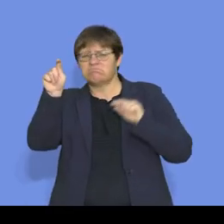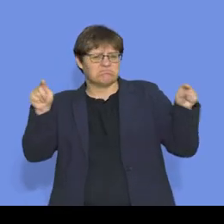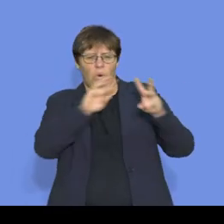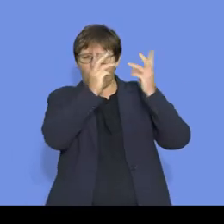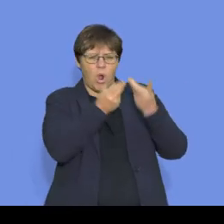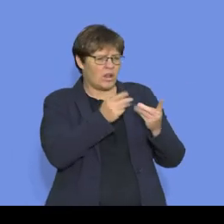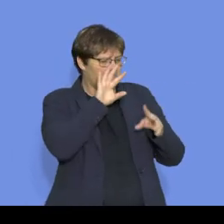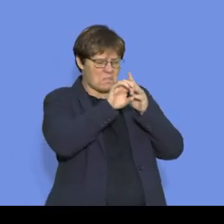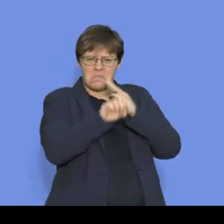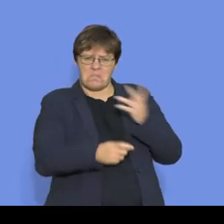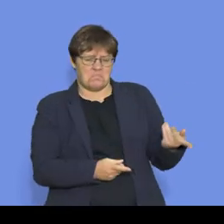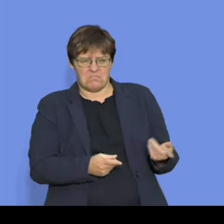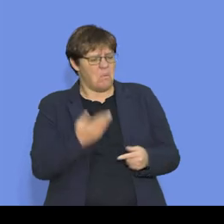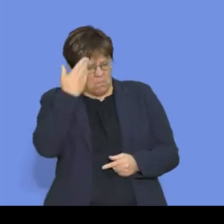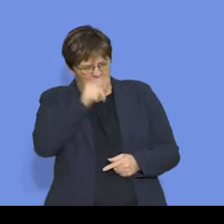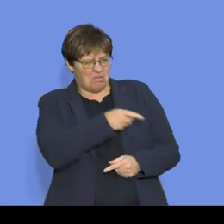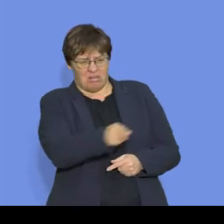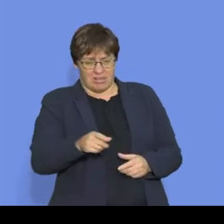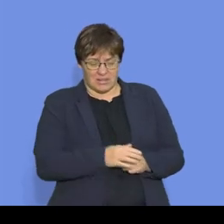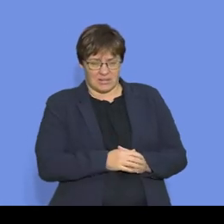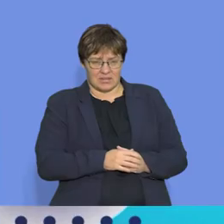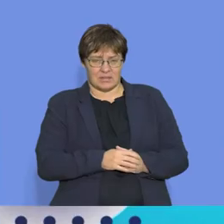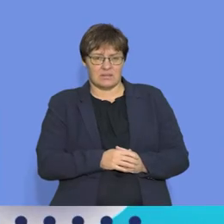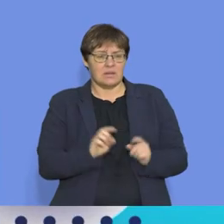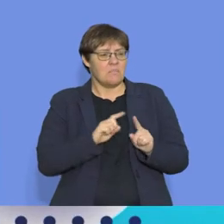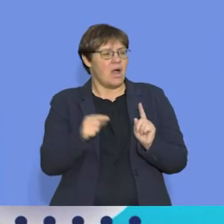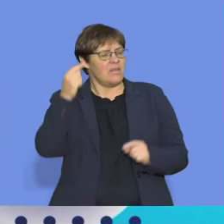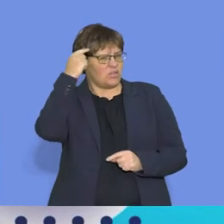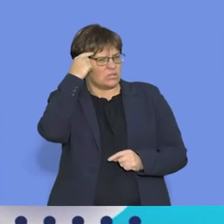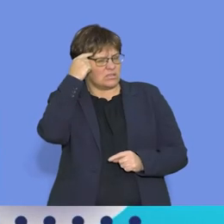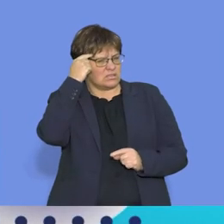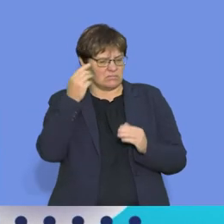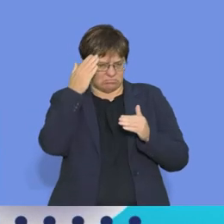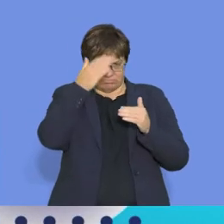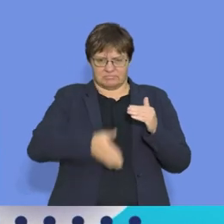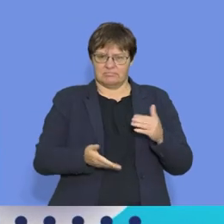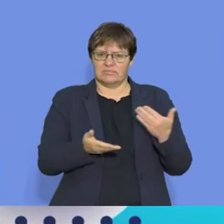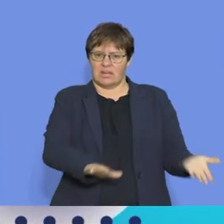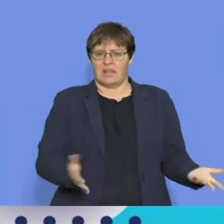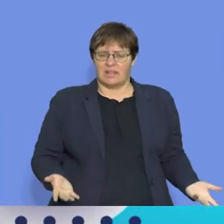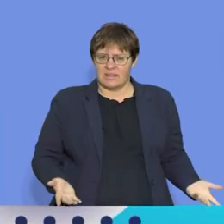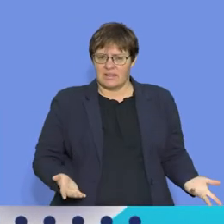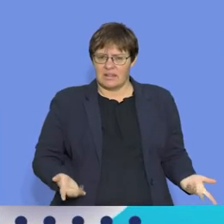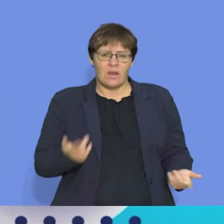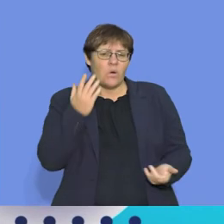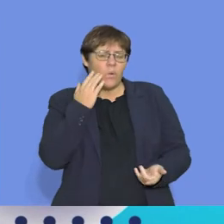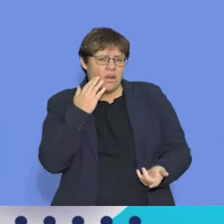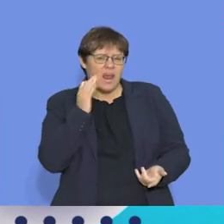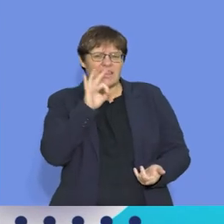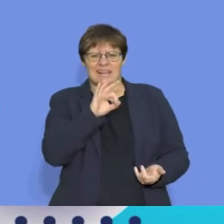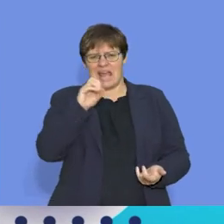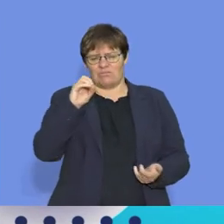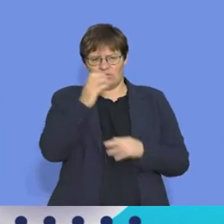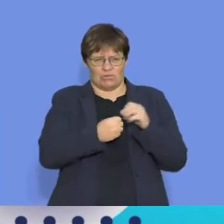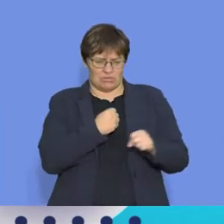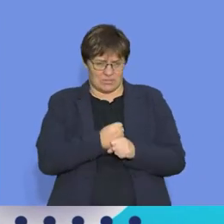found all over the world, and they were well known as a fossil. But they were thought to have gone extinct 300 or